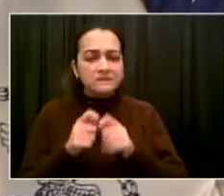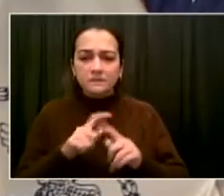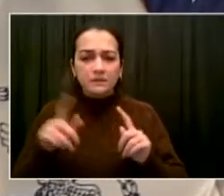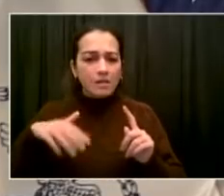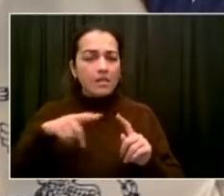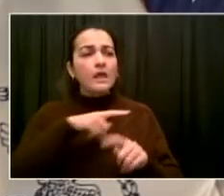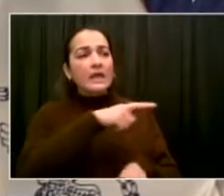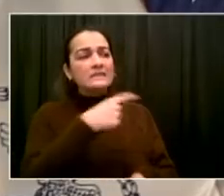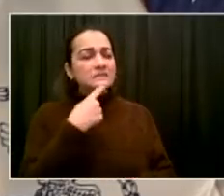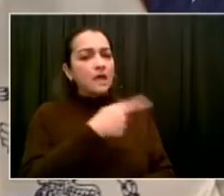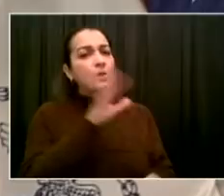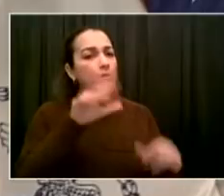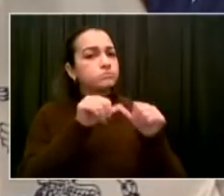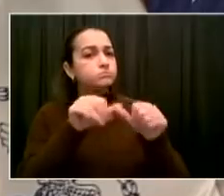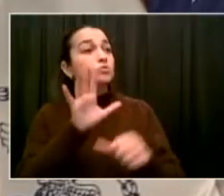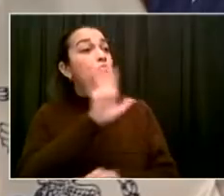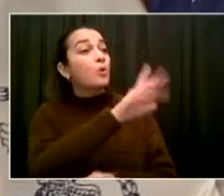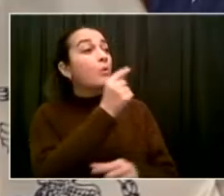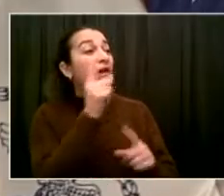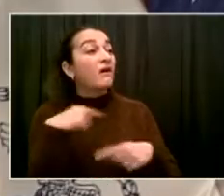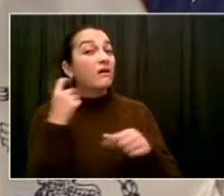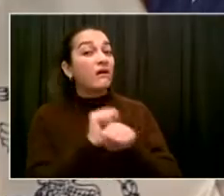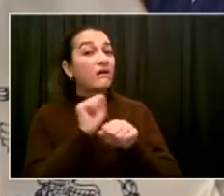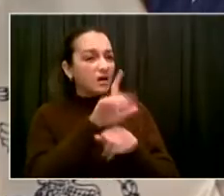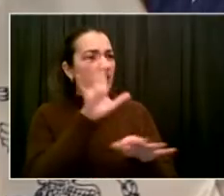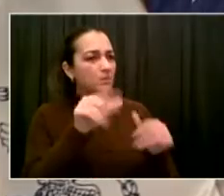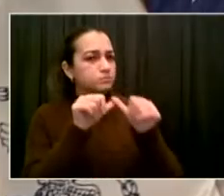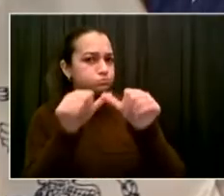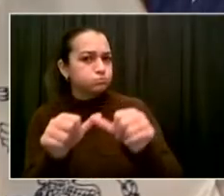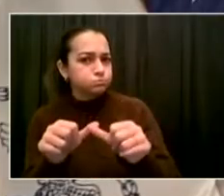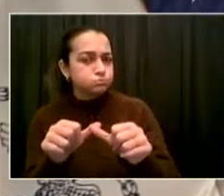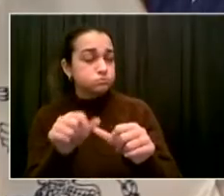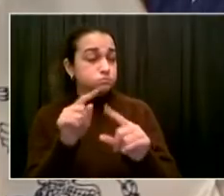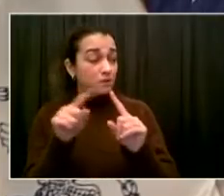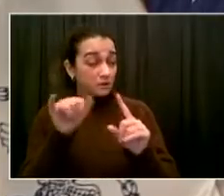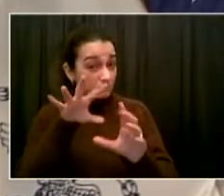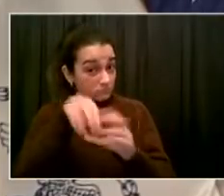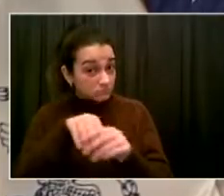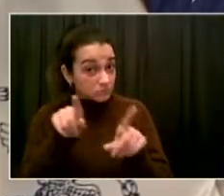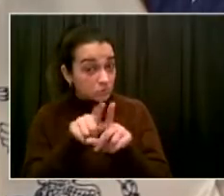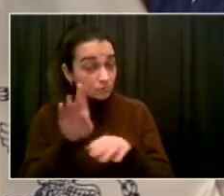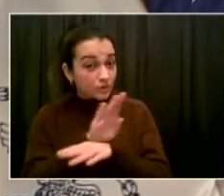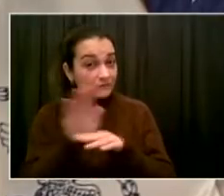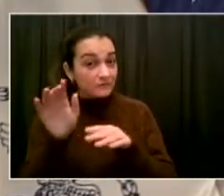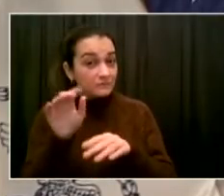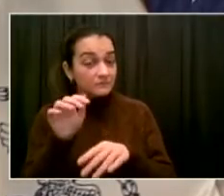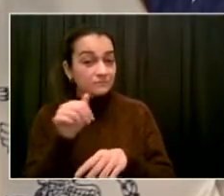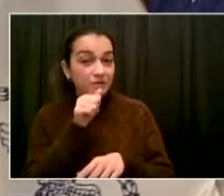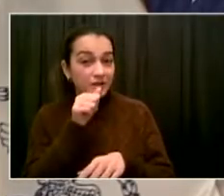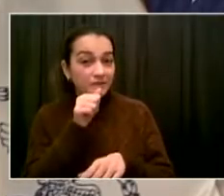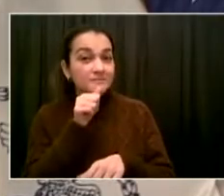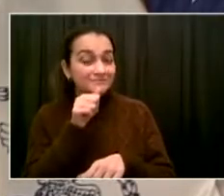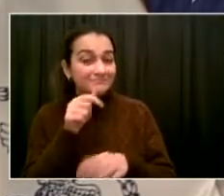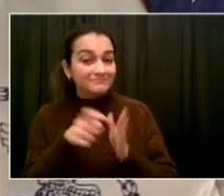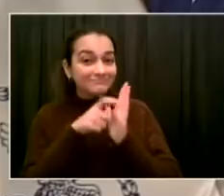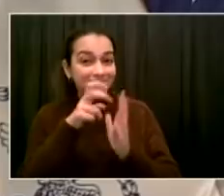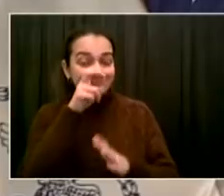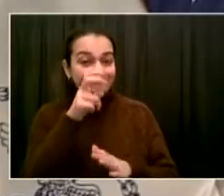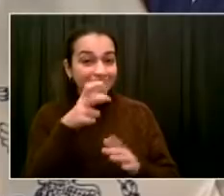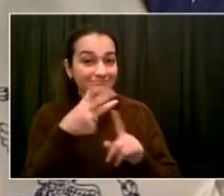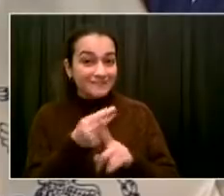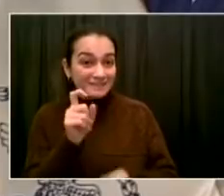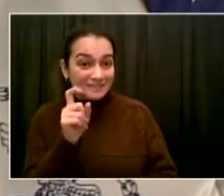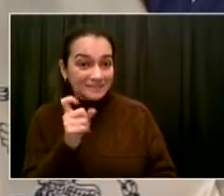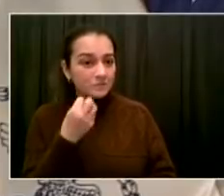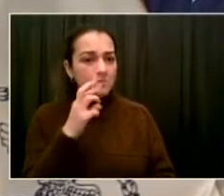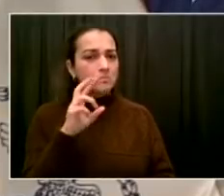the mayor-elect has committed to you to enforce the vaccine mandate. So has he committed to you to enforce that, given that he's saying